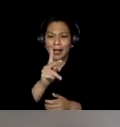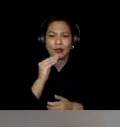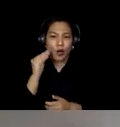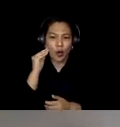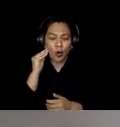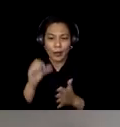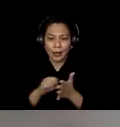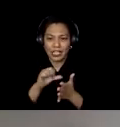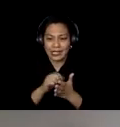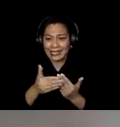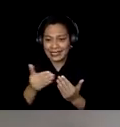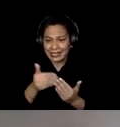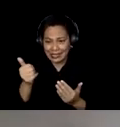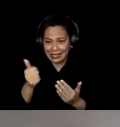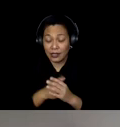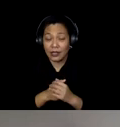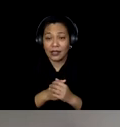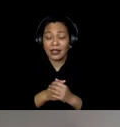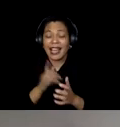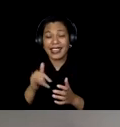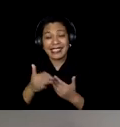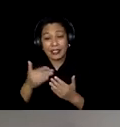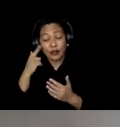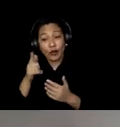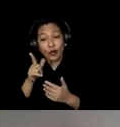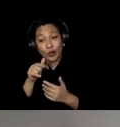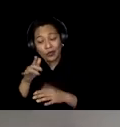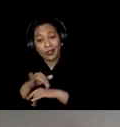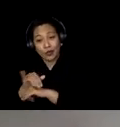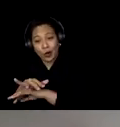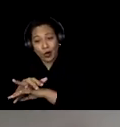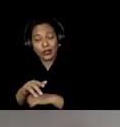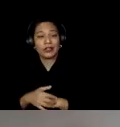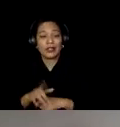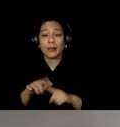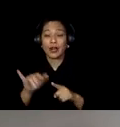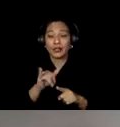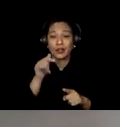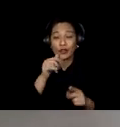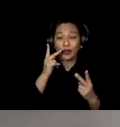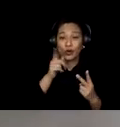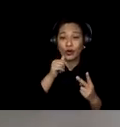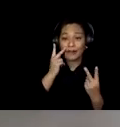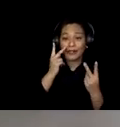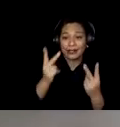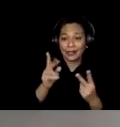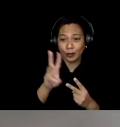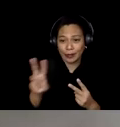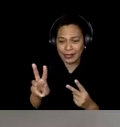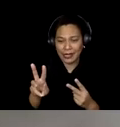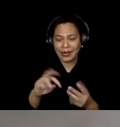makes it easier for crawlers to find all the pages, but it also makes it easier for people visiting your site to find all the